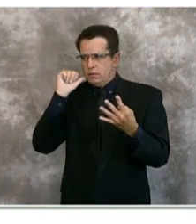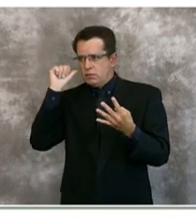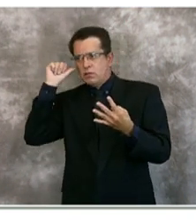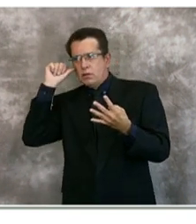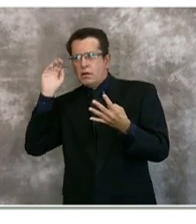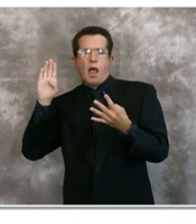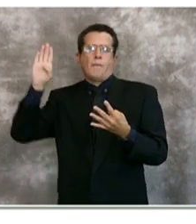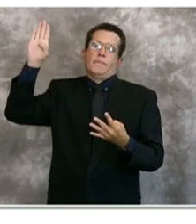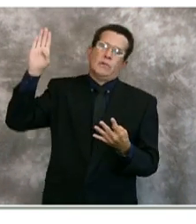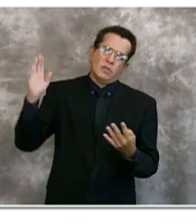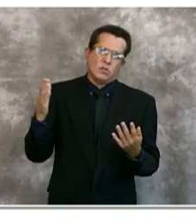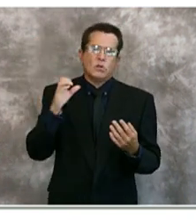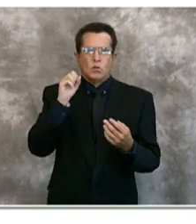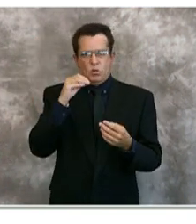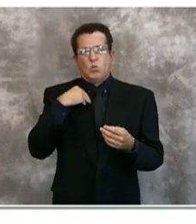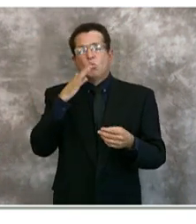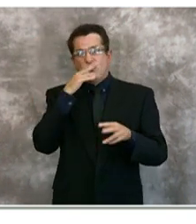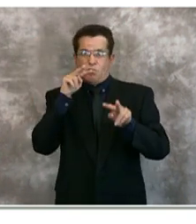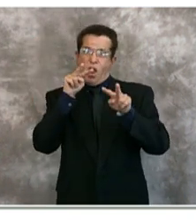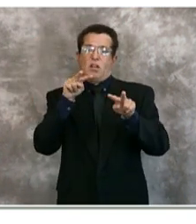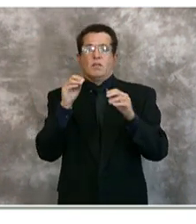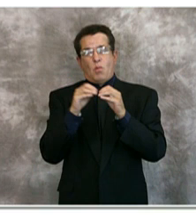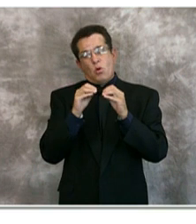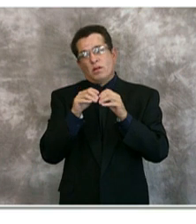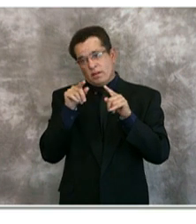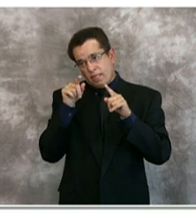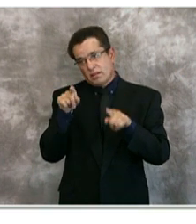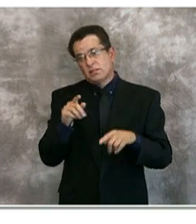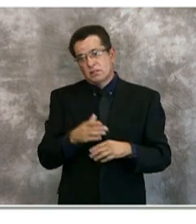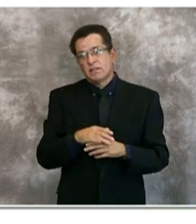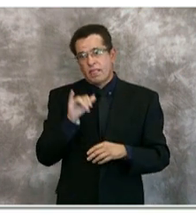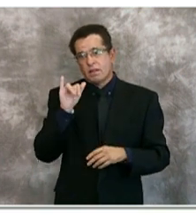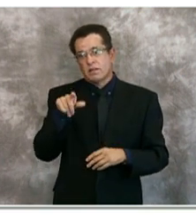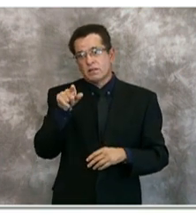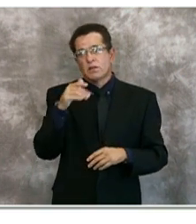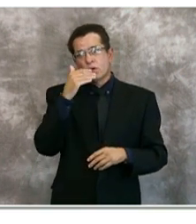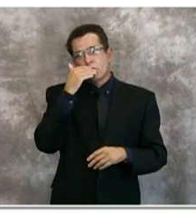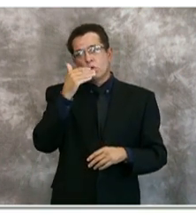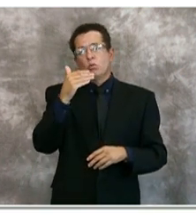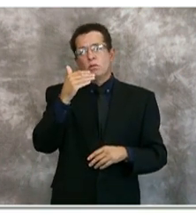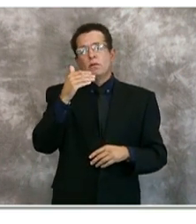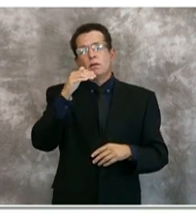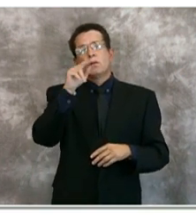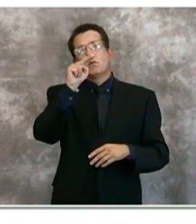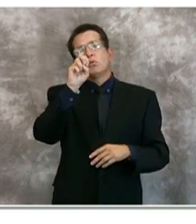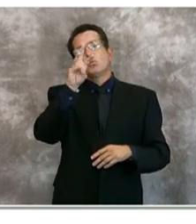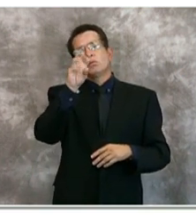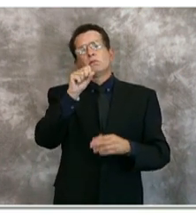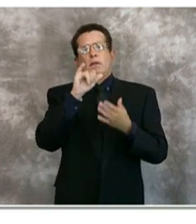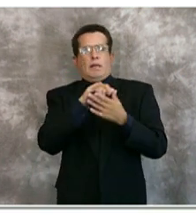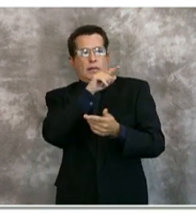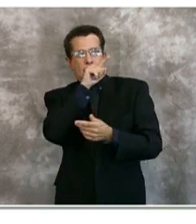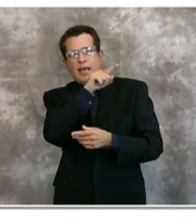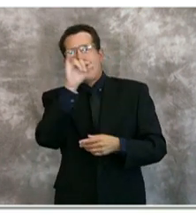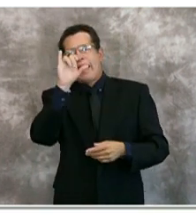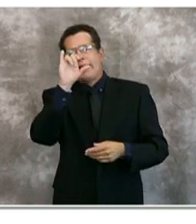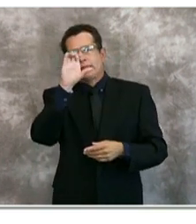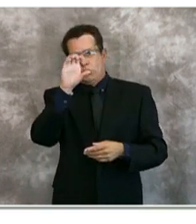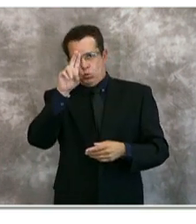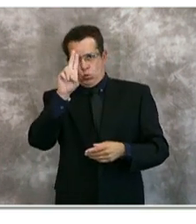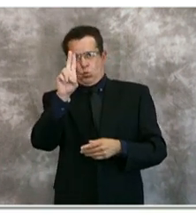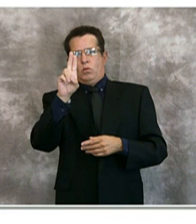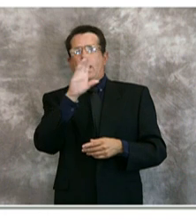So again, this will be continued to monitor. The good news is that hospitalizations and ICU admissions